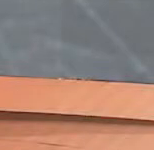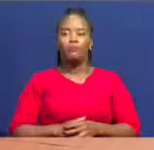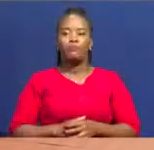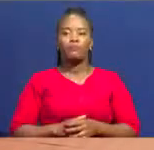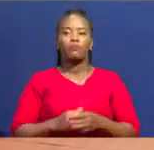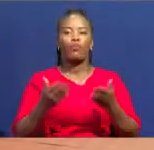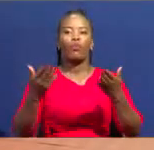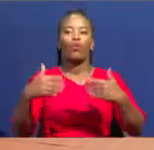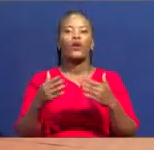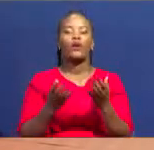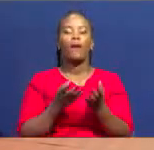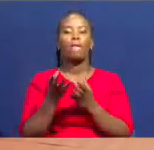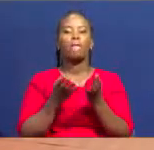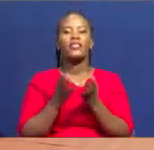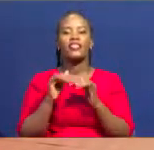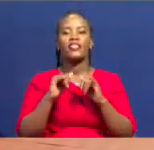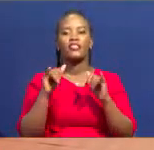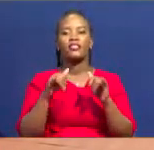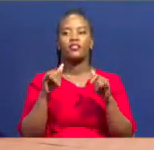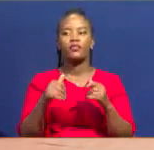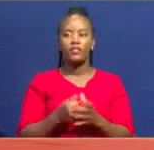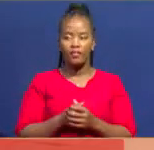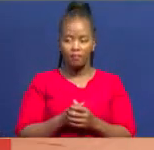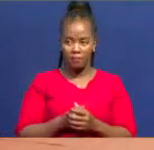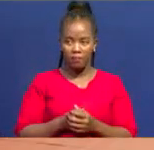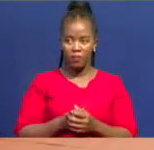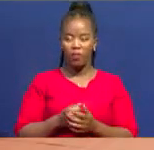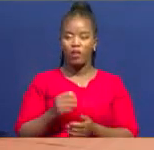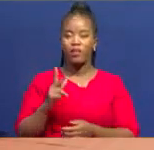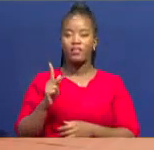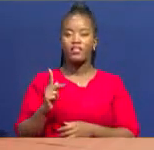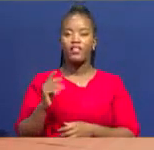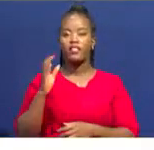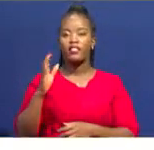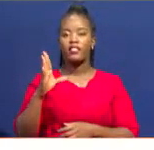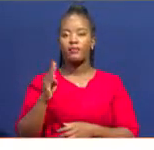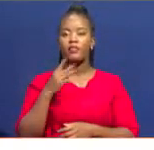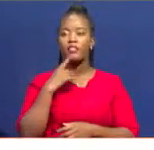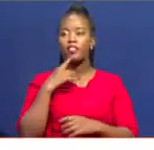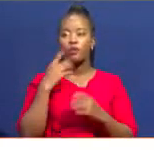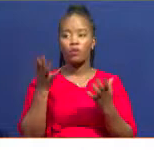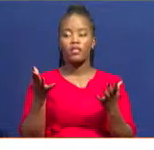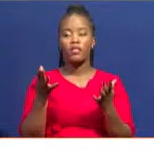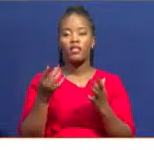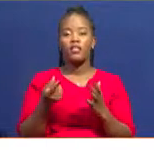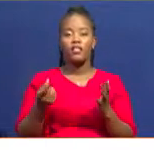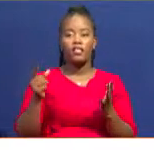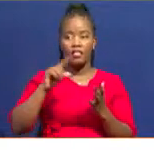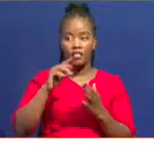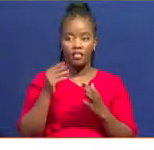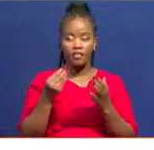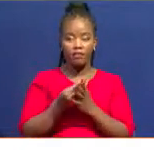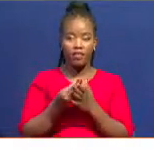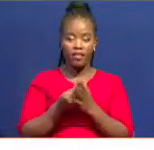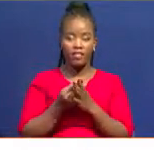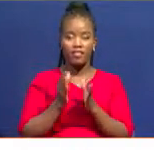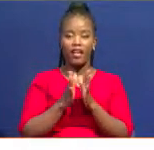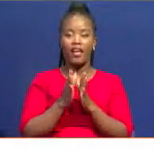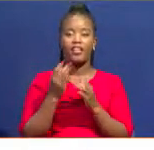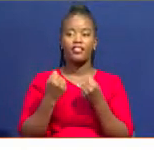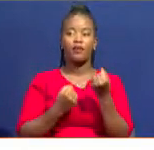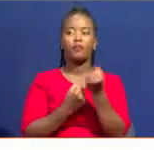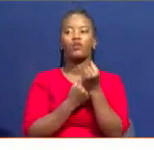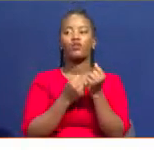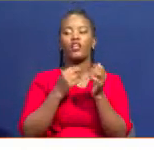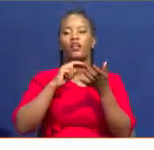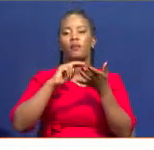And now let's make sense of the numbers. KCB Group says it is increasing financing and support for sustainable projects such as